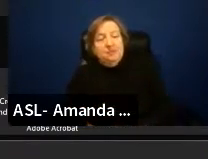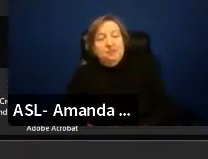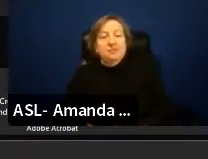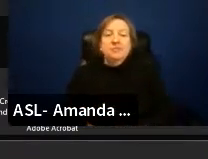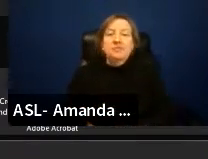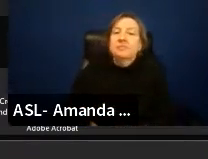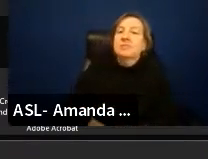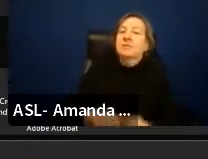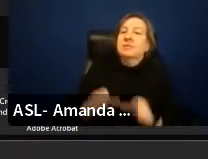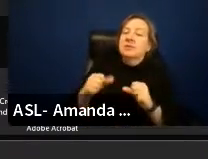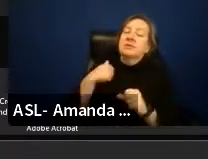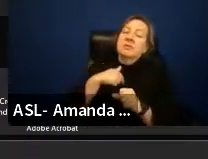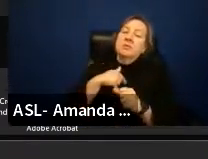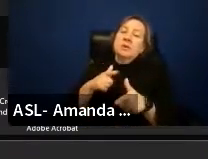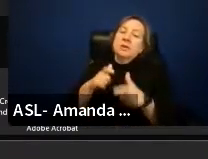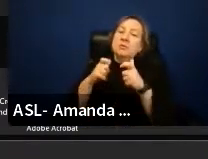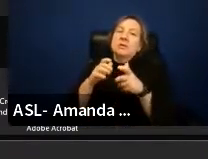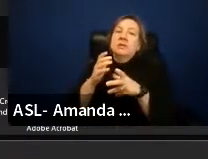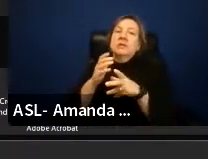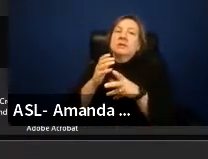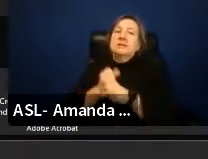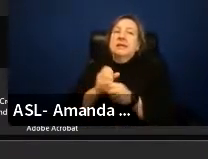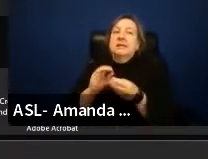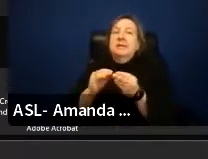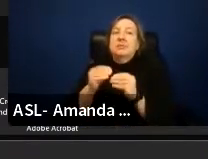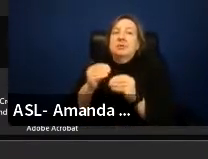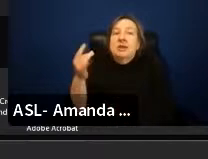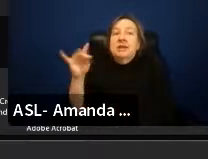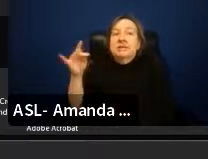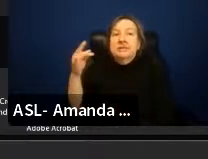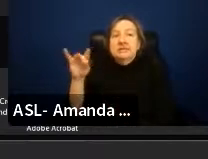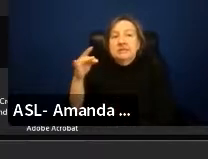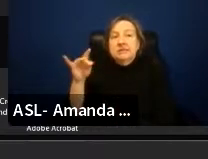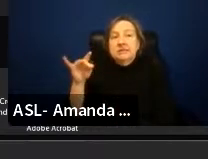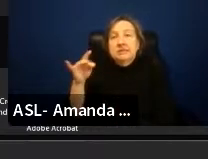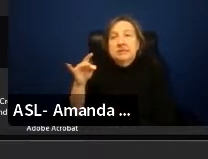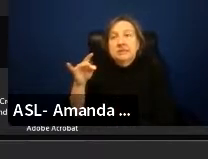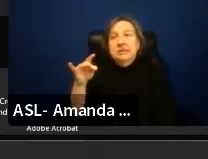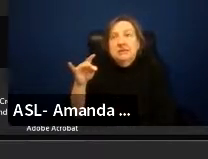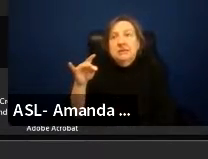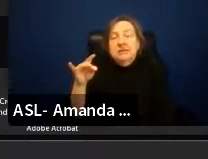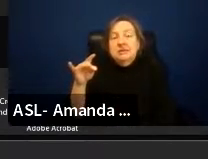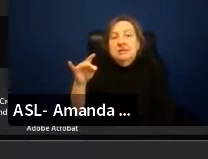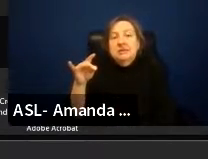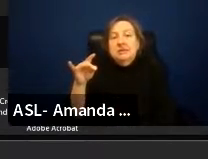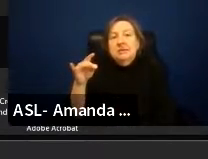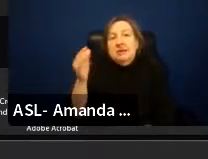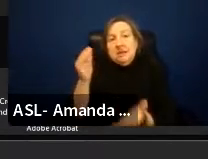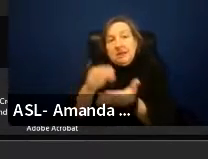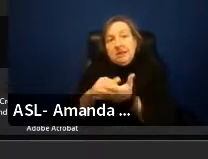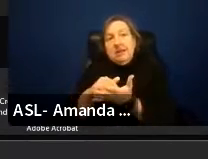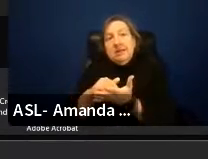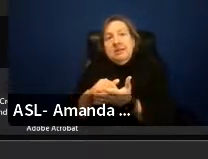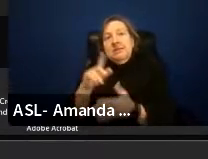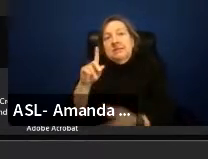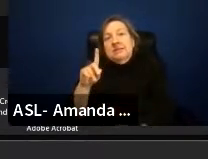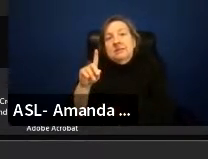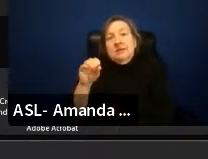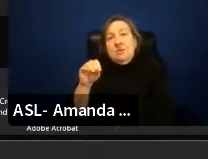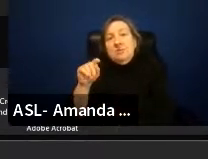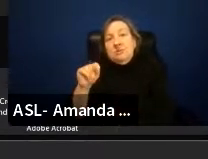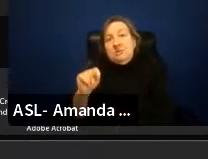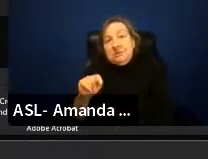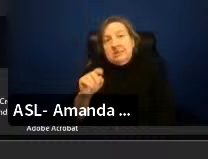Can we quickly take number 18? And so once again, DOTs as